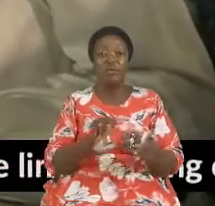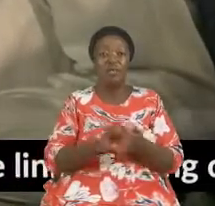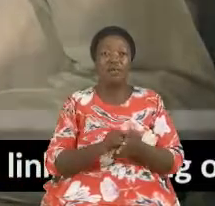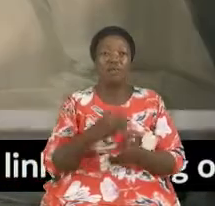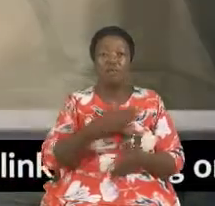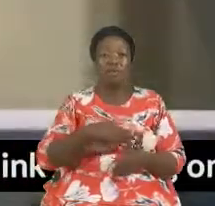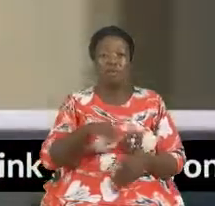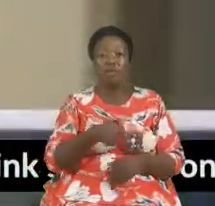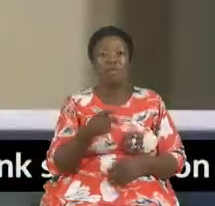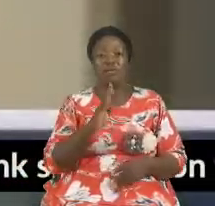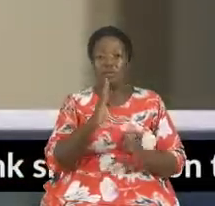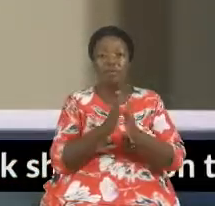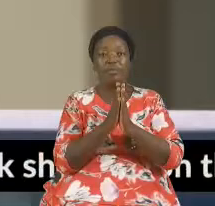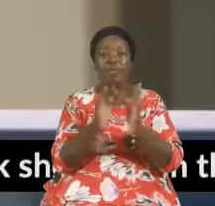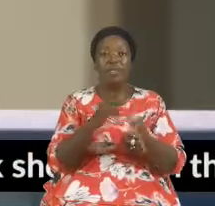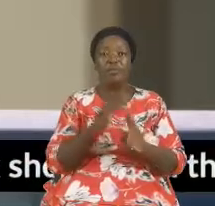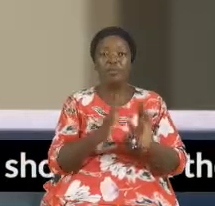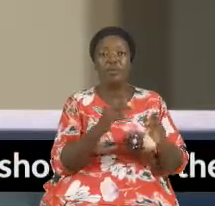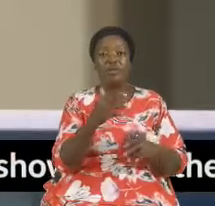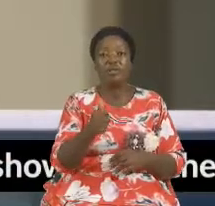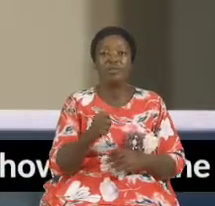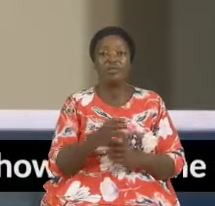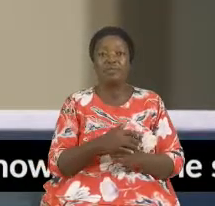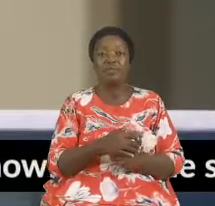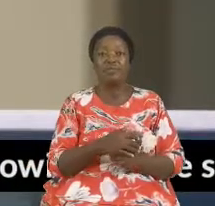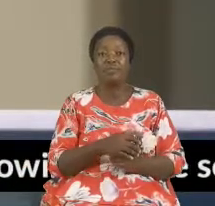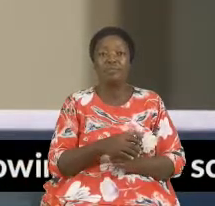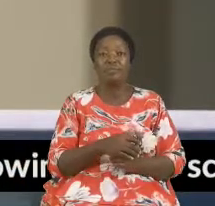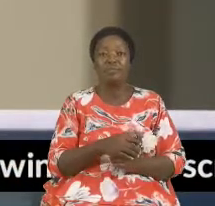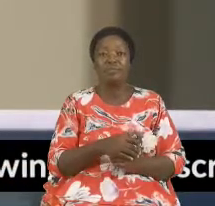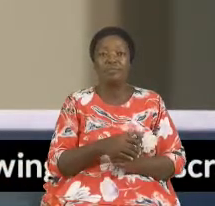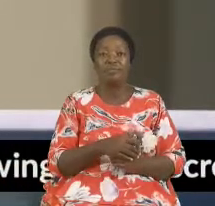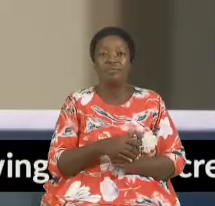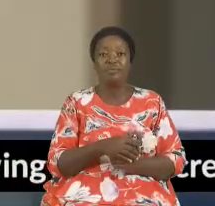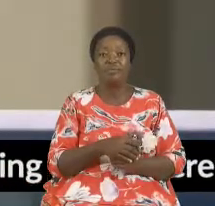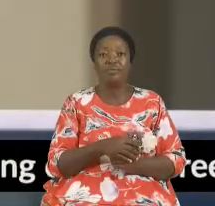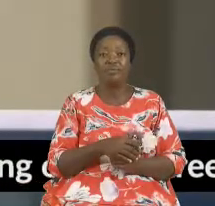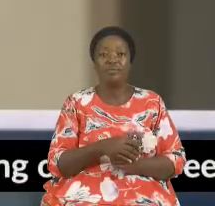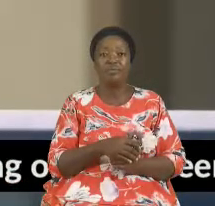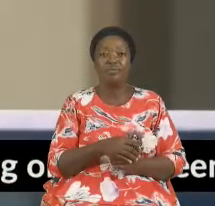And while others, you'll be praying, preparing yourselves.